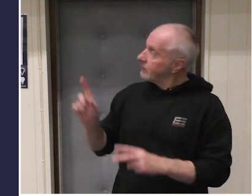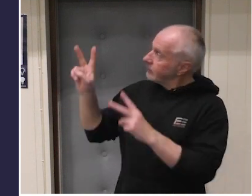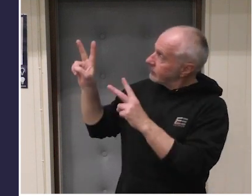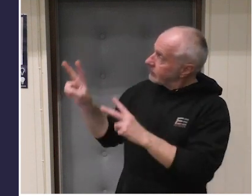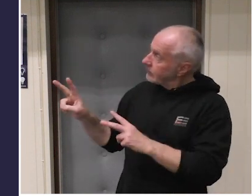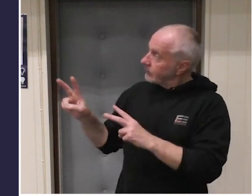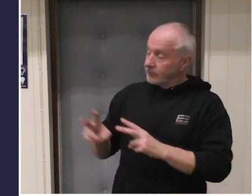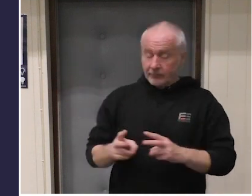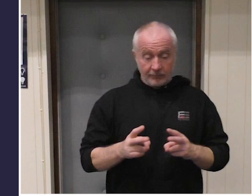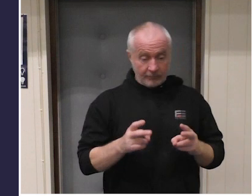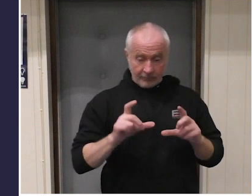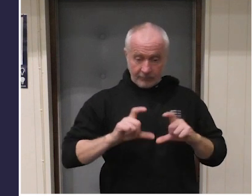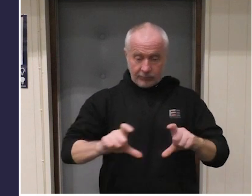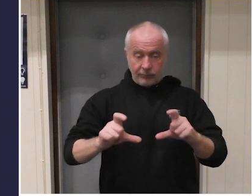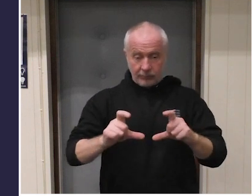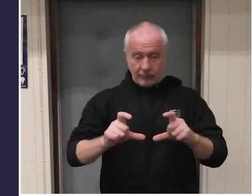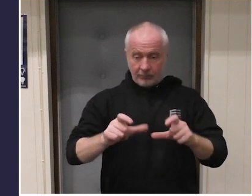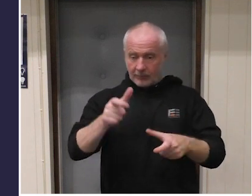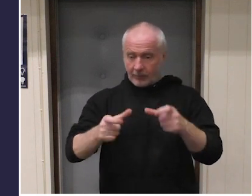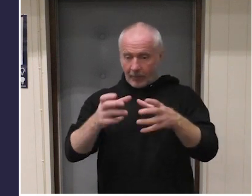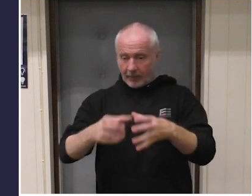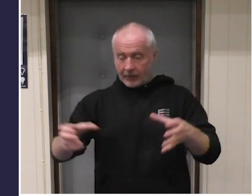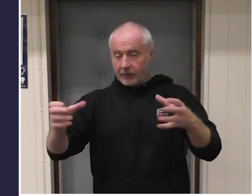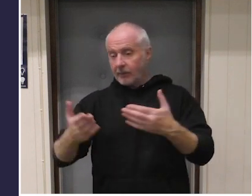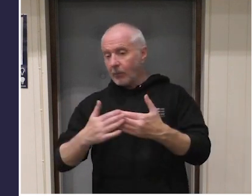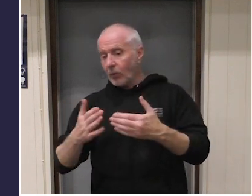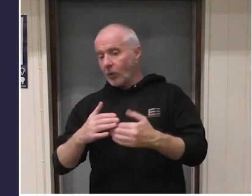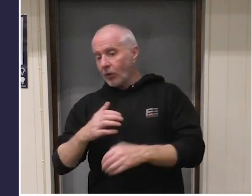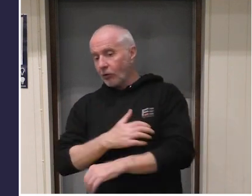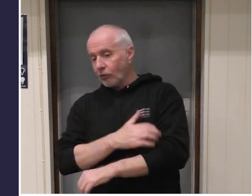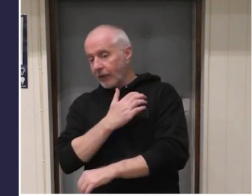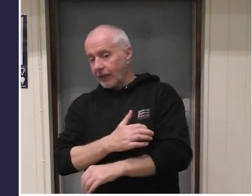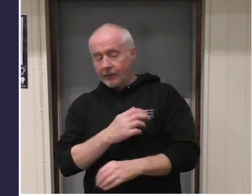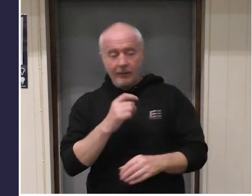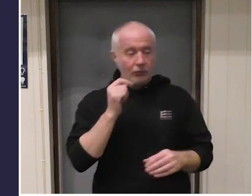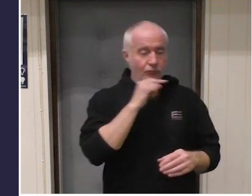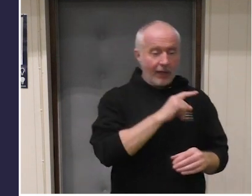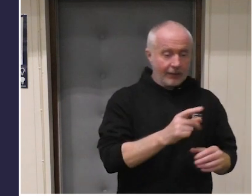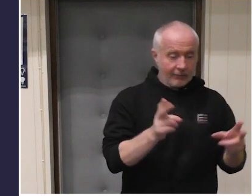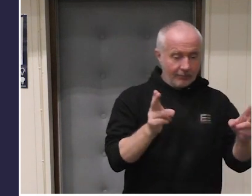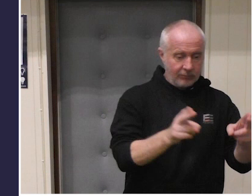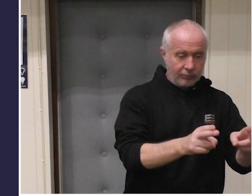constant population size, actually you've got more green left in the next generation.